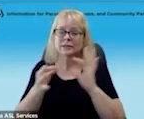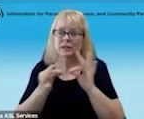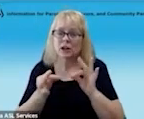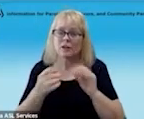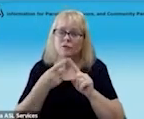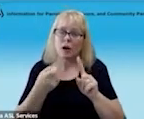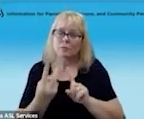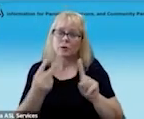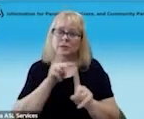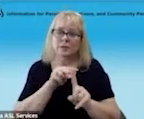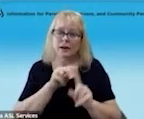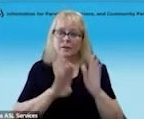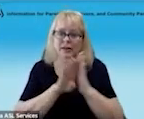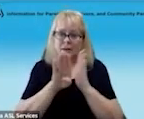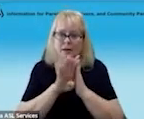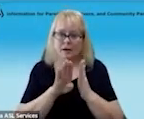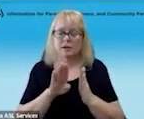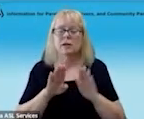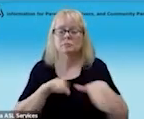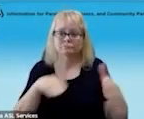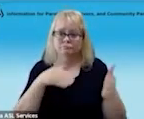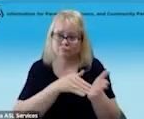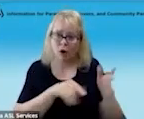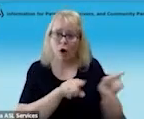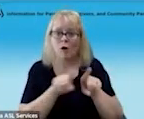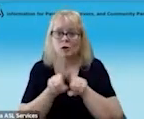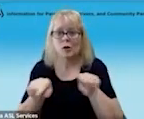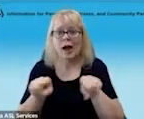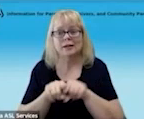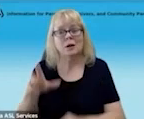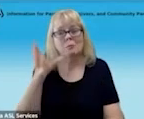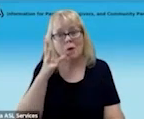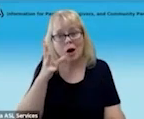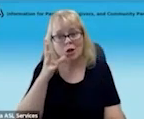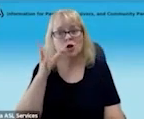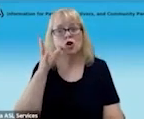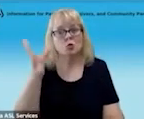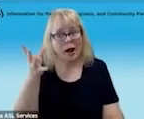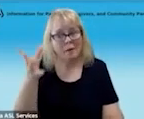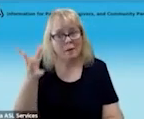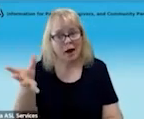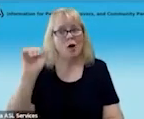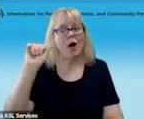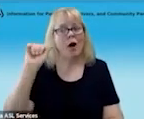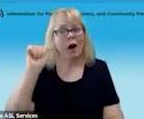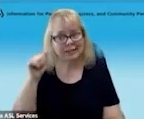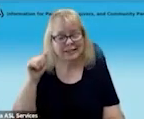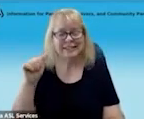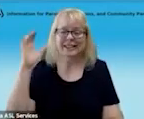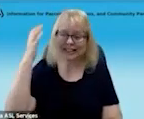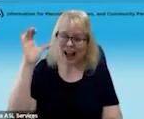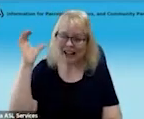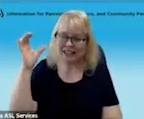COVID-19, impact and implications for children and youth with developmental disabilities. I'm speaking to you from